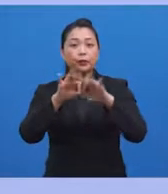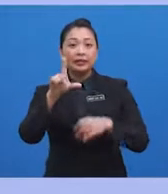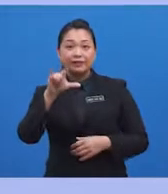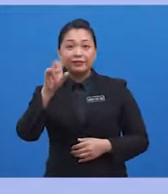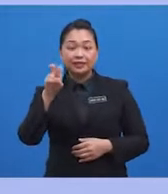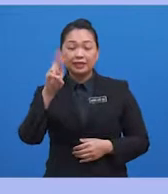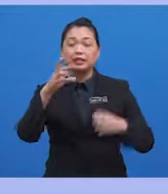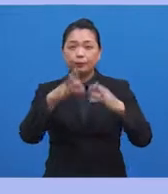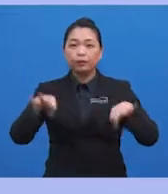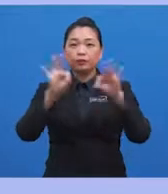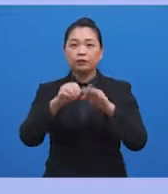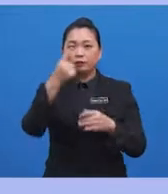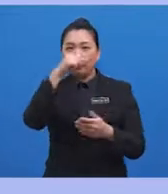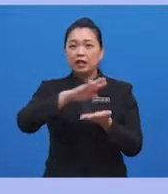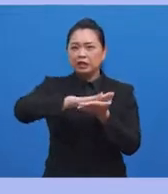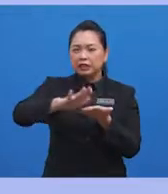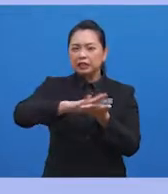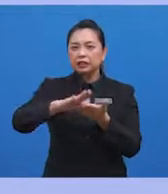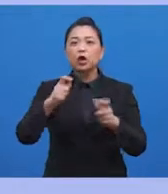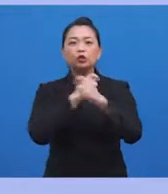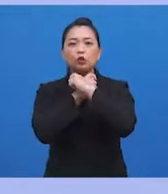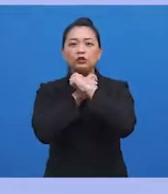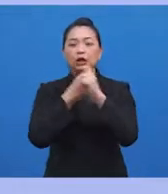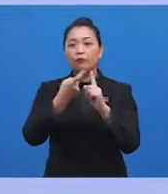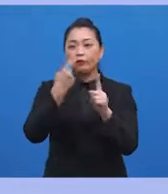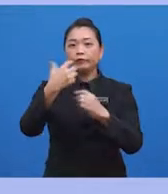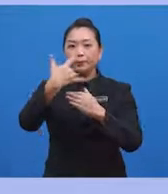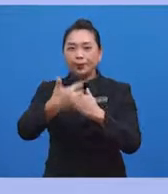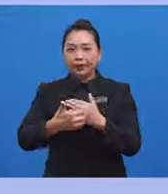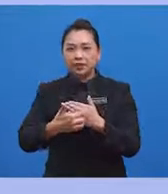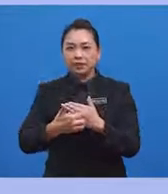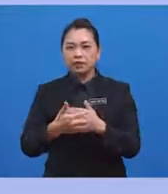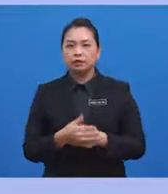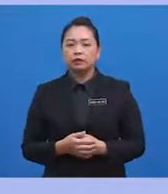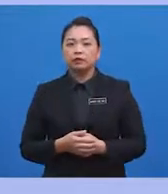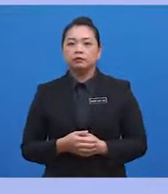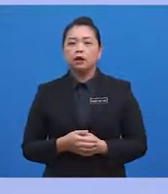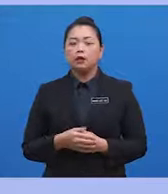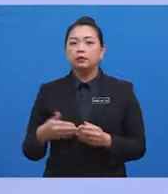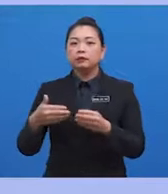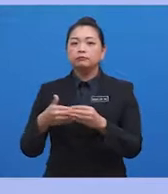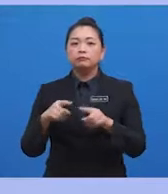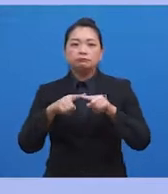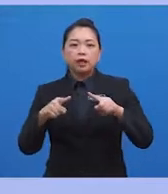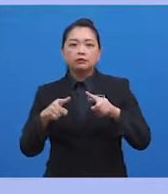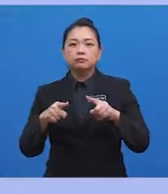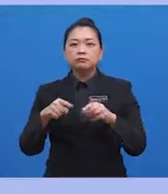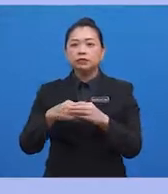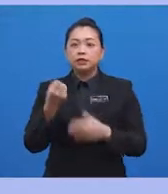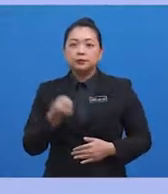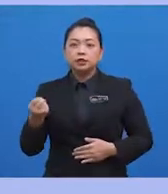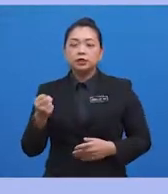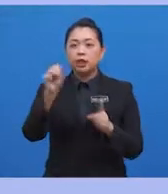bloodstream, and chronic substance abuse can overwork this vital organ, leading to damage from chronic